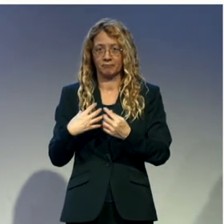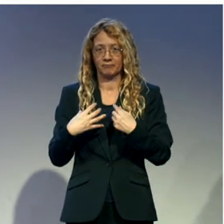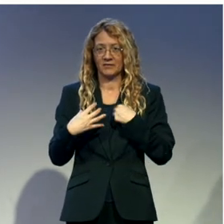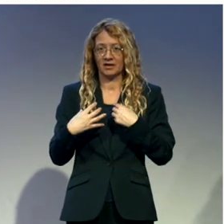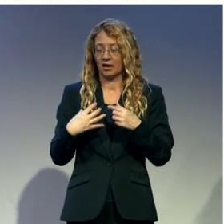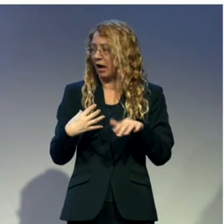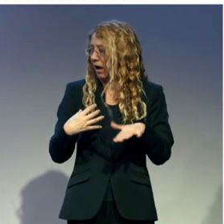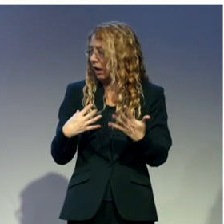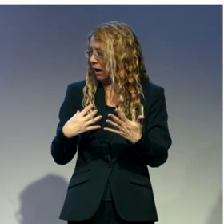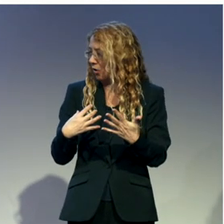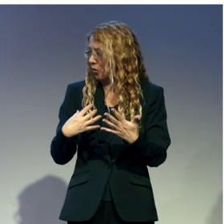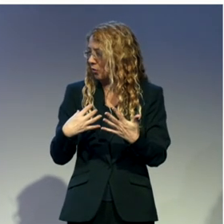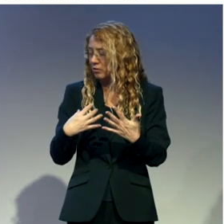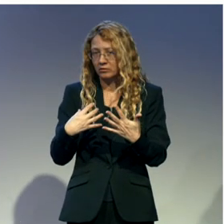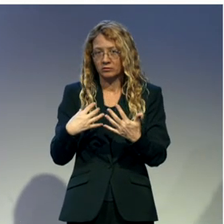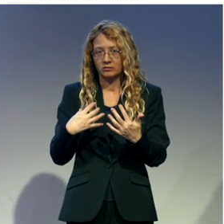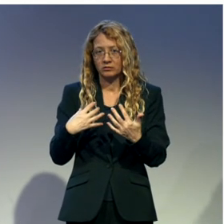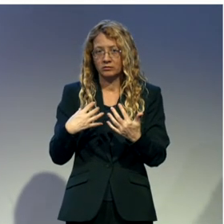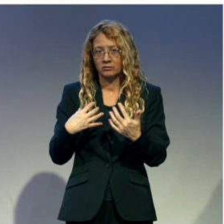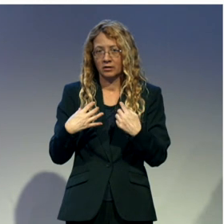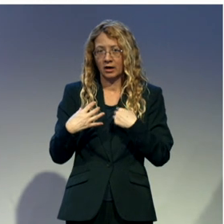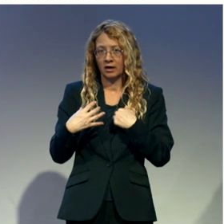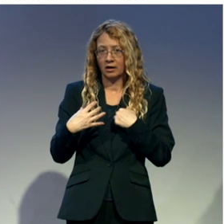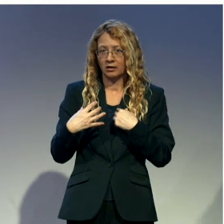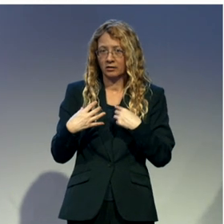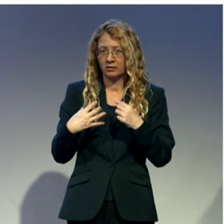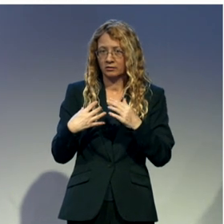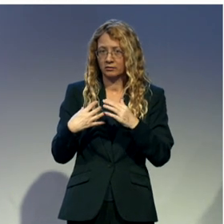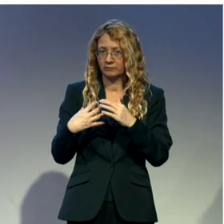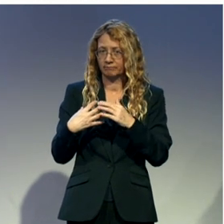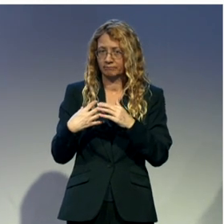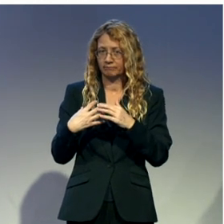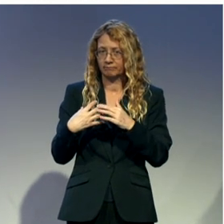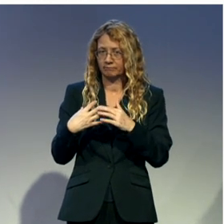What I would do is that there is a certain breast lump. I would focus on that lump.